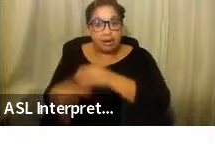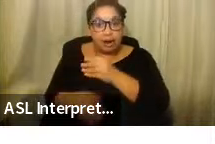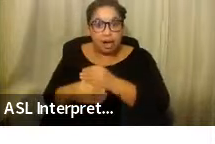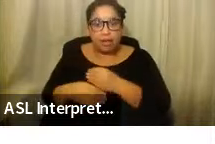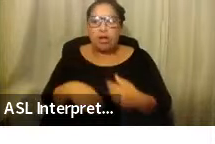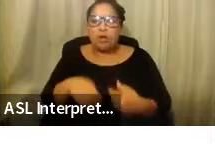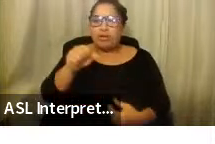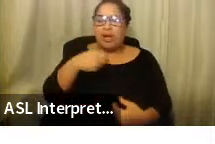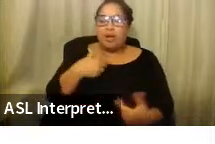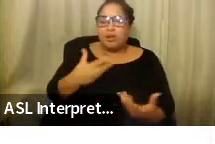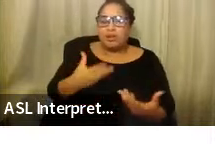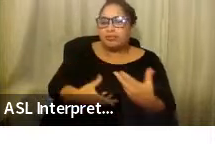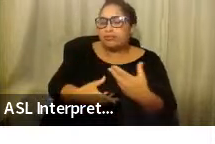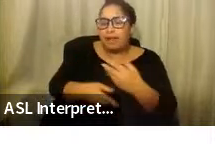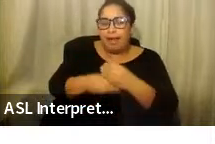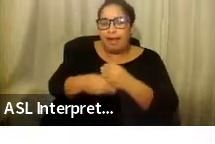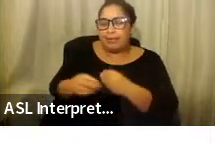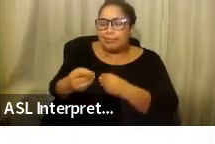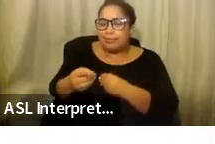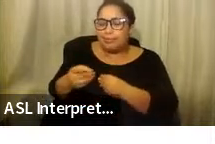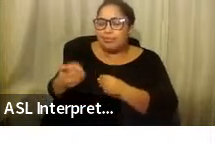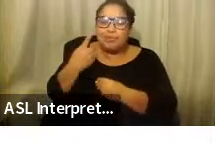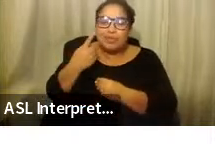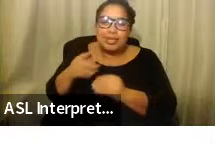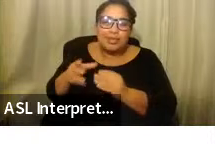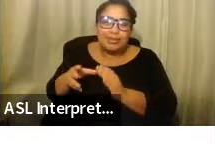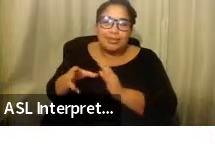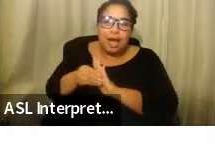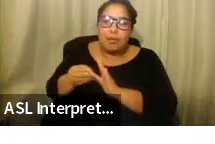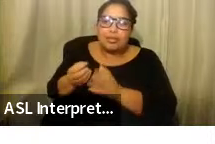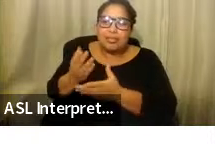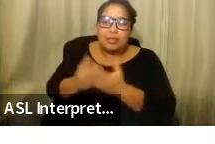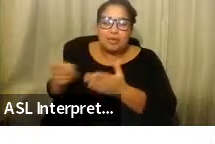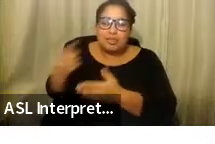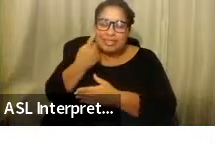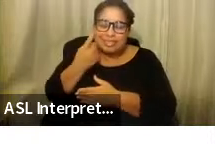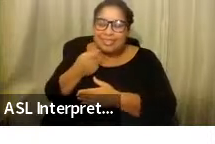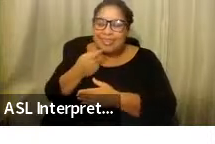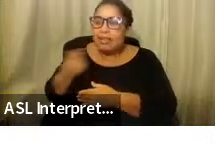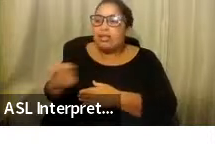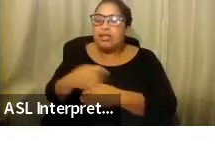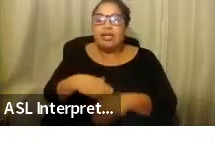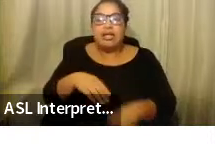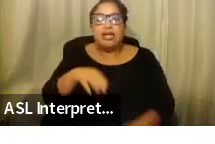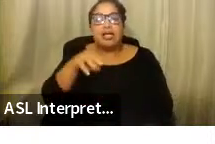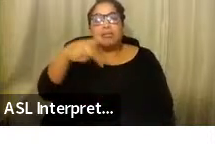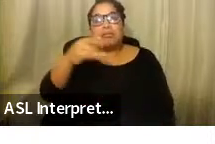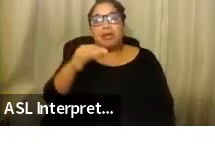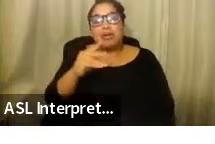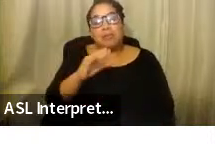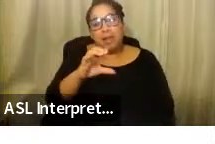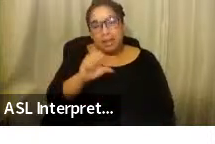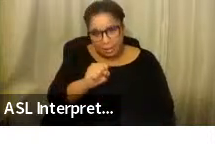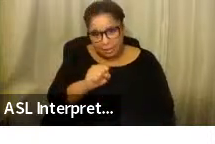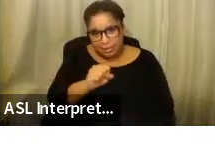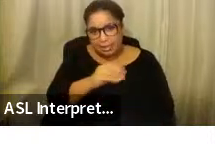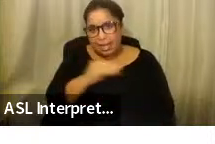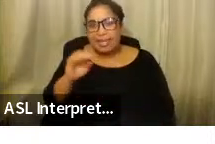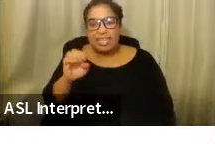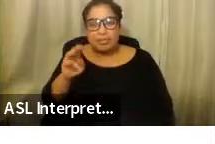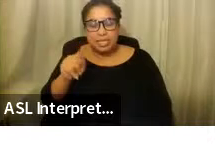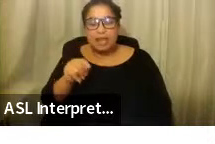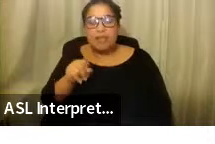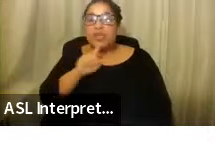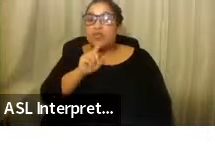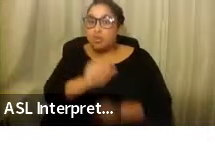just echo what Dr. Freeman said. Paramedics and EMTs are uniquely qualified as field providers.